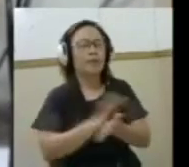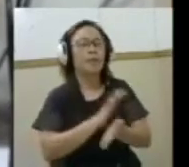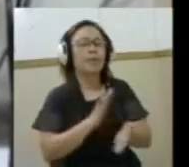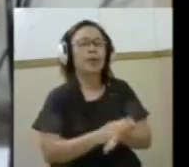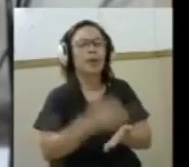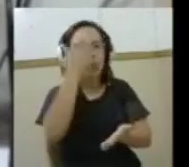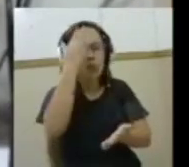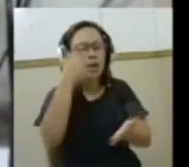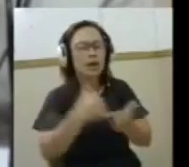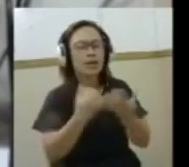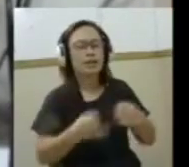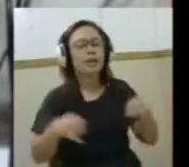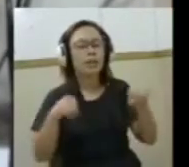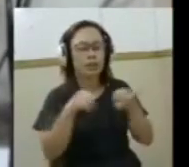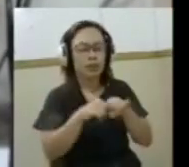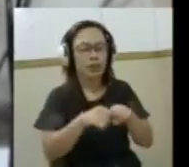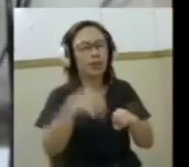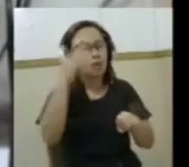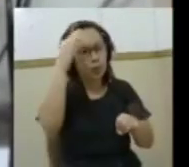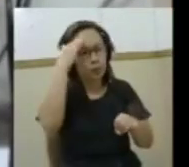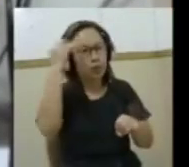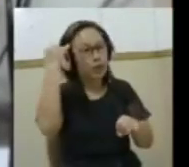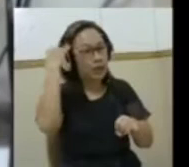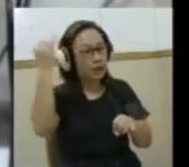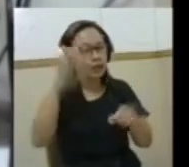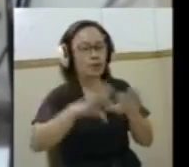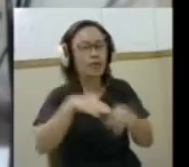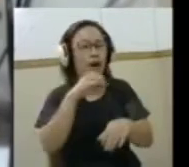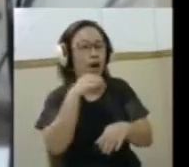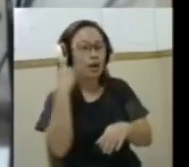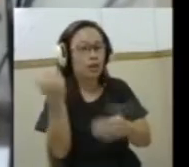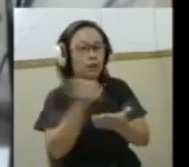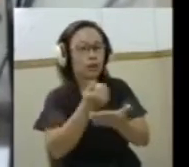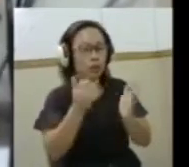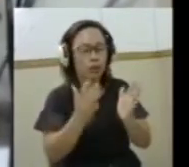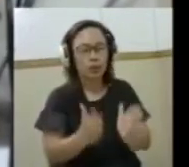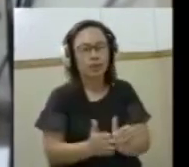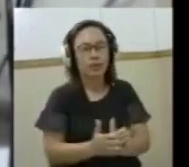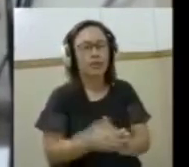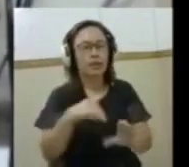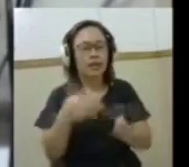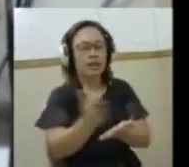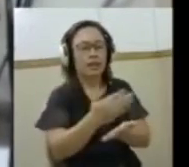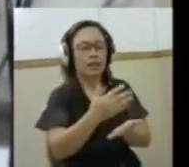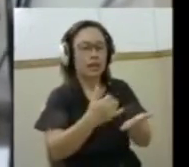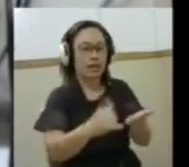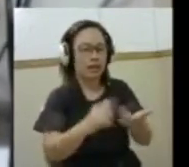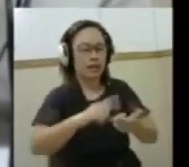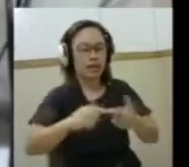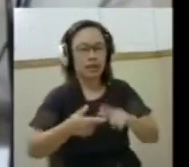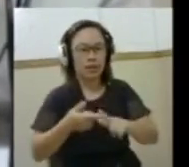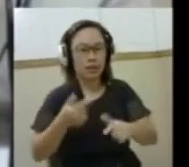why is it important to recognize the ideas of other authors? Again, in gathering literature for